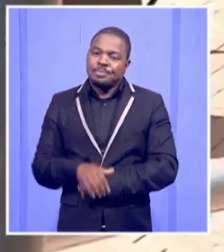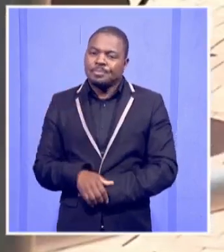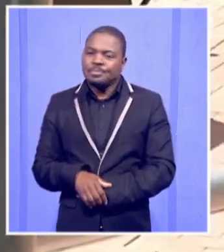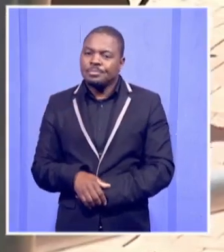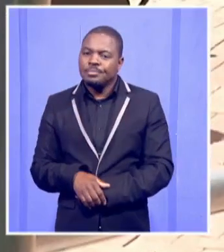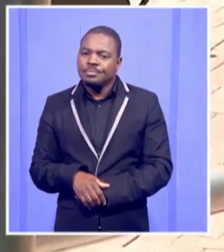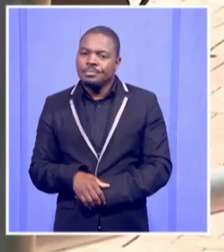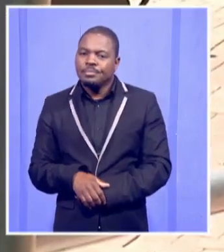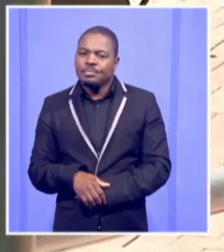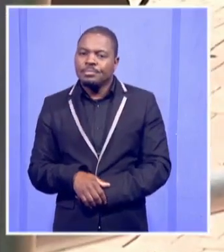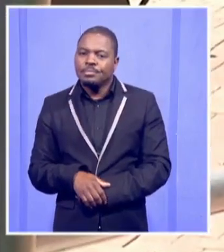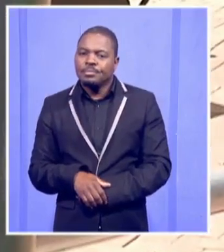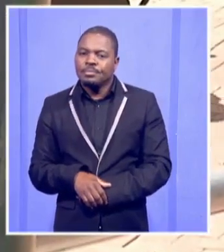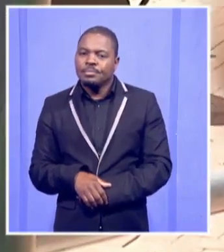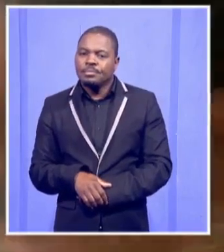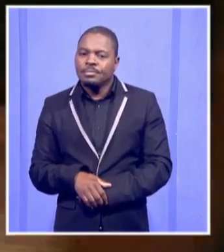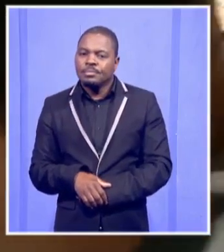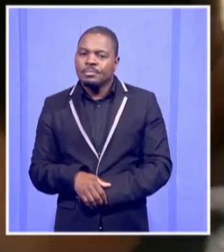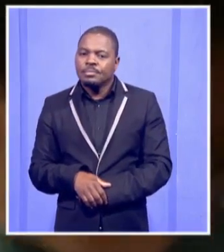Yes.